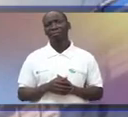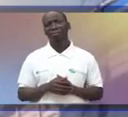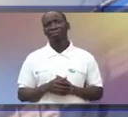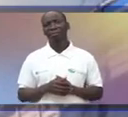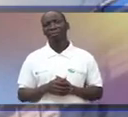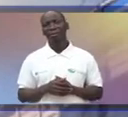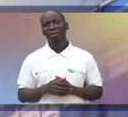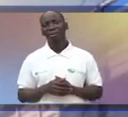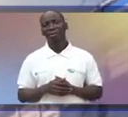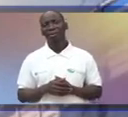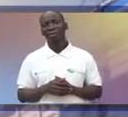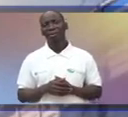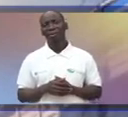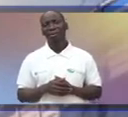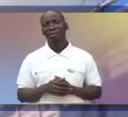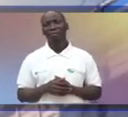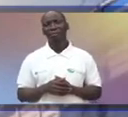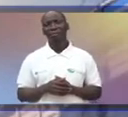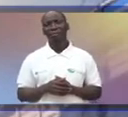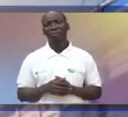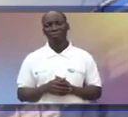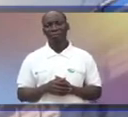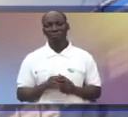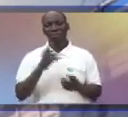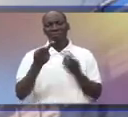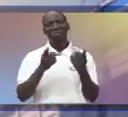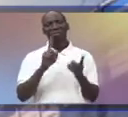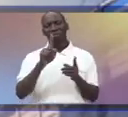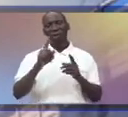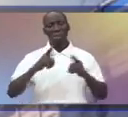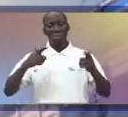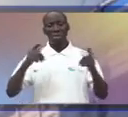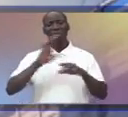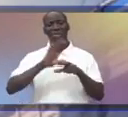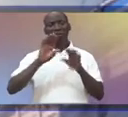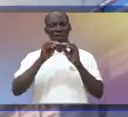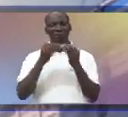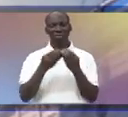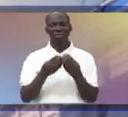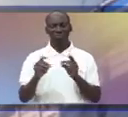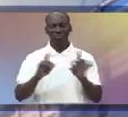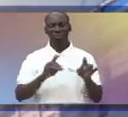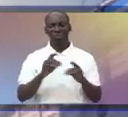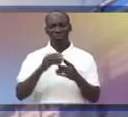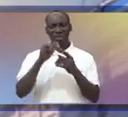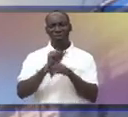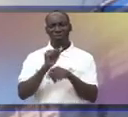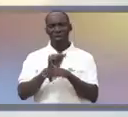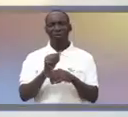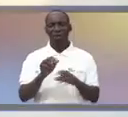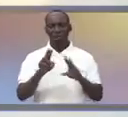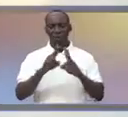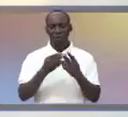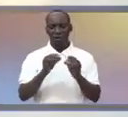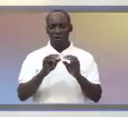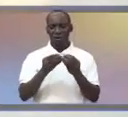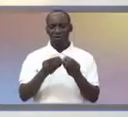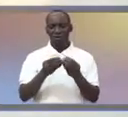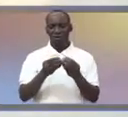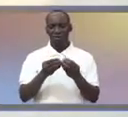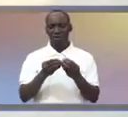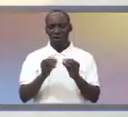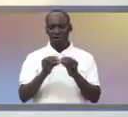emu bi omo office na ye ko di dwuma bi wo osofo no wo ne office na ye ko